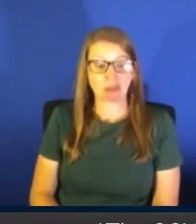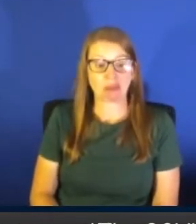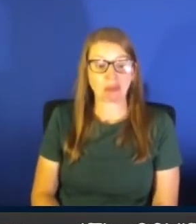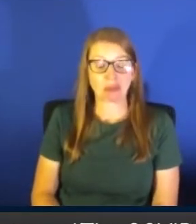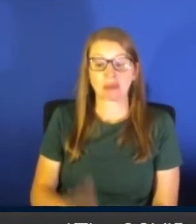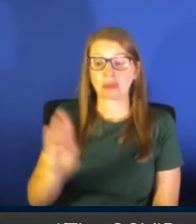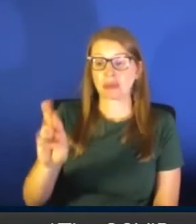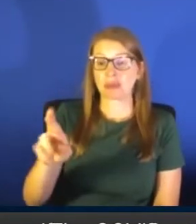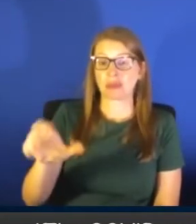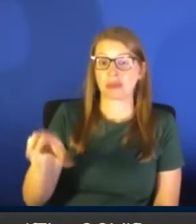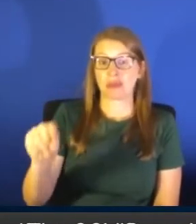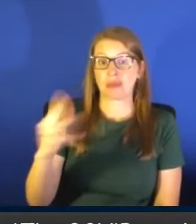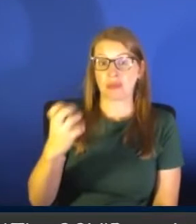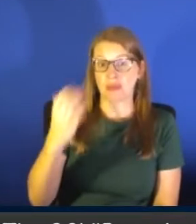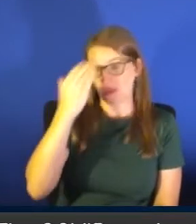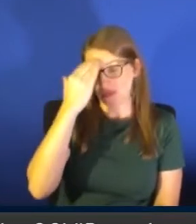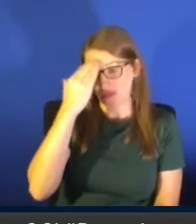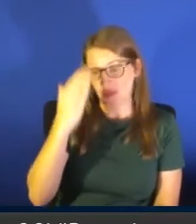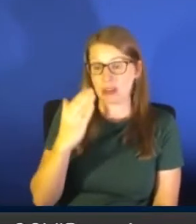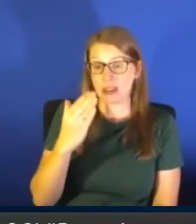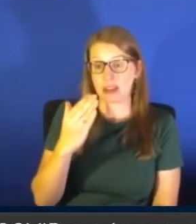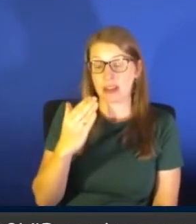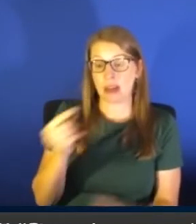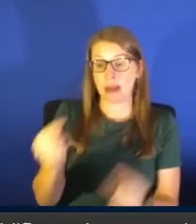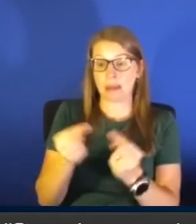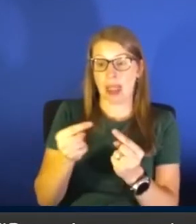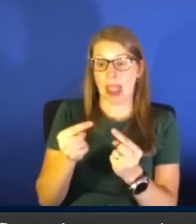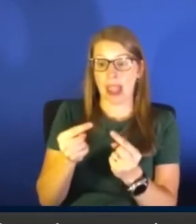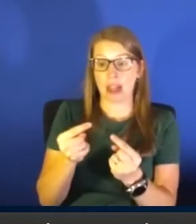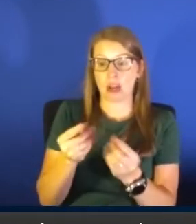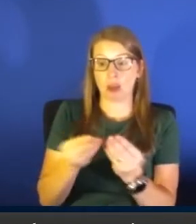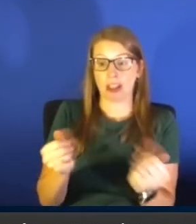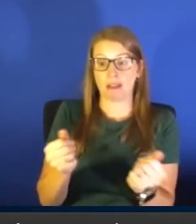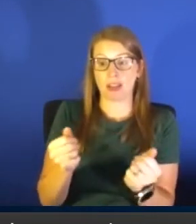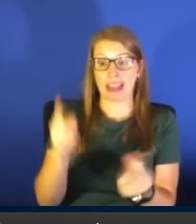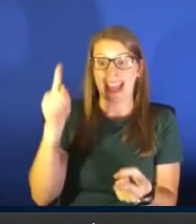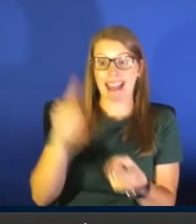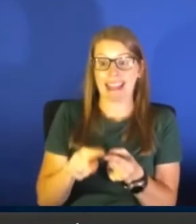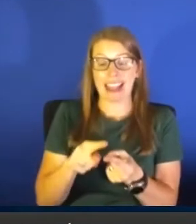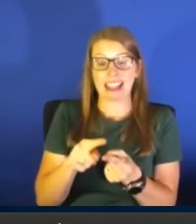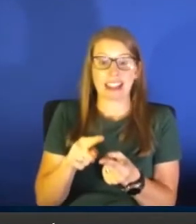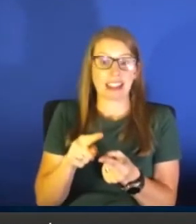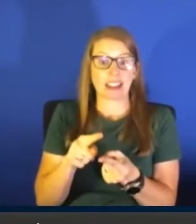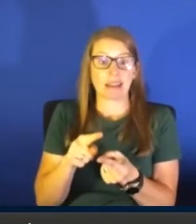wants to know, what pain relievers are the least troublesome for your organs?